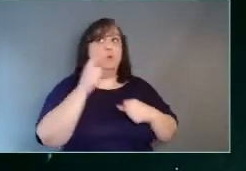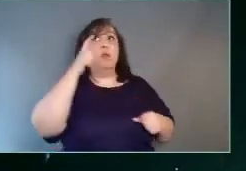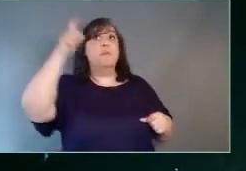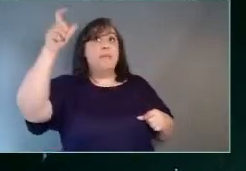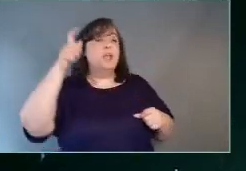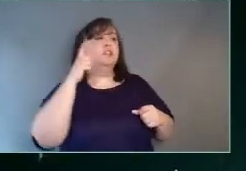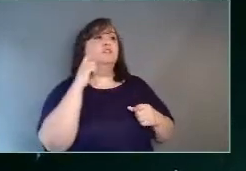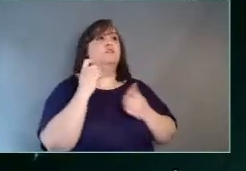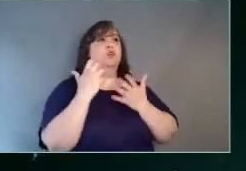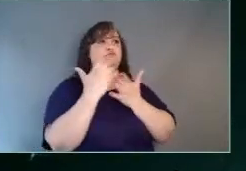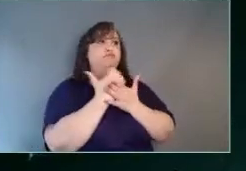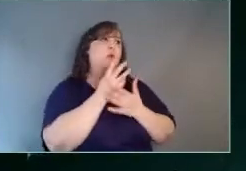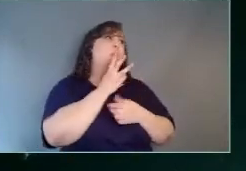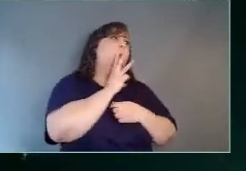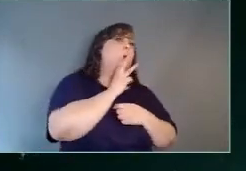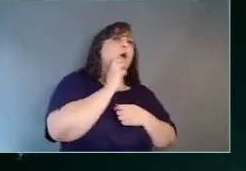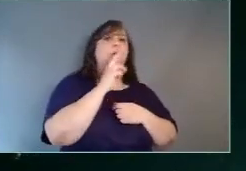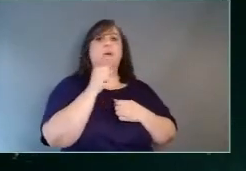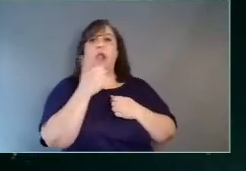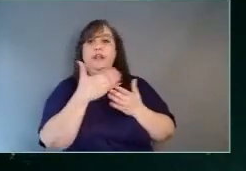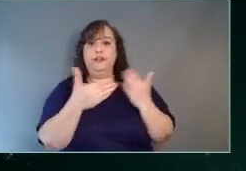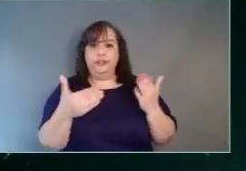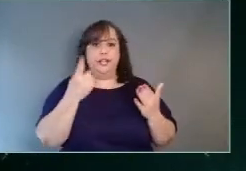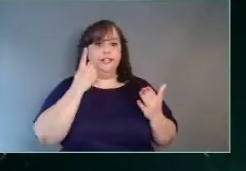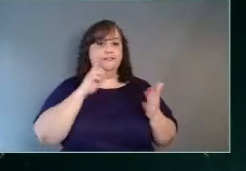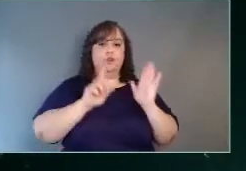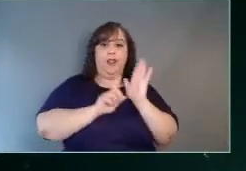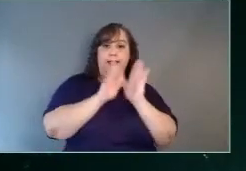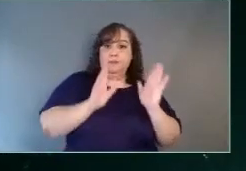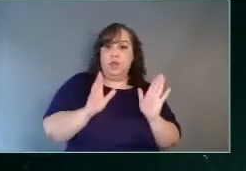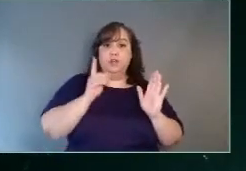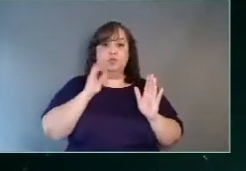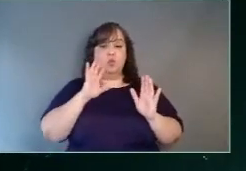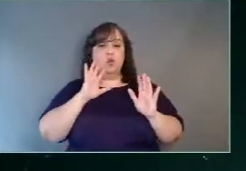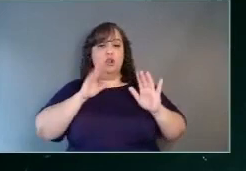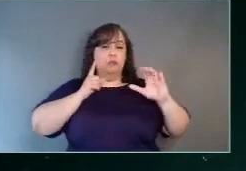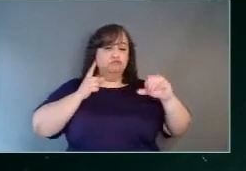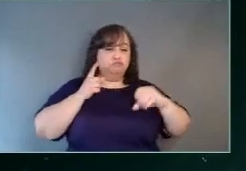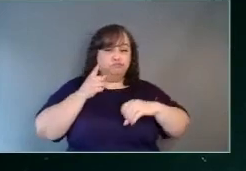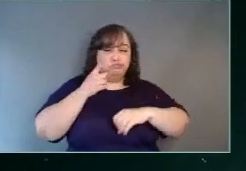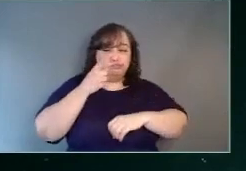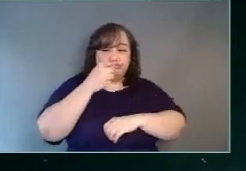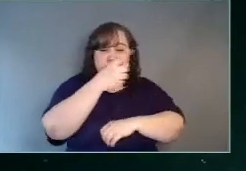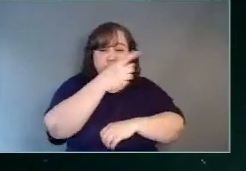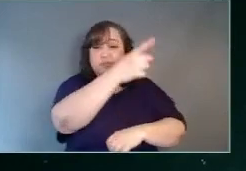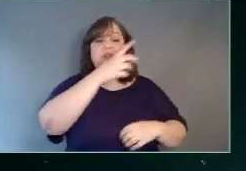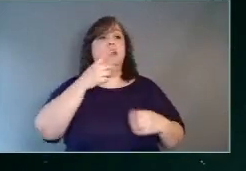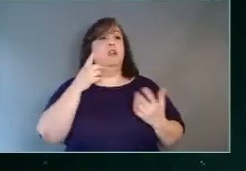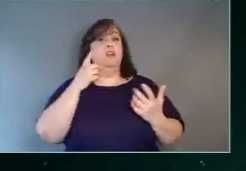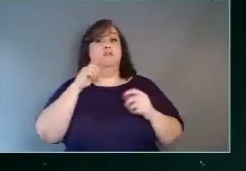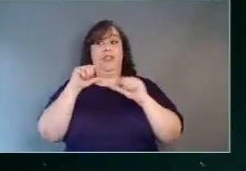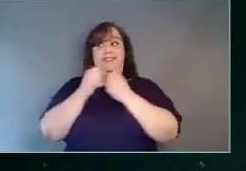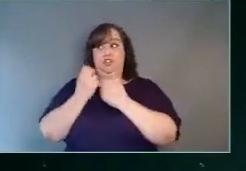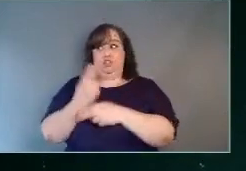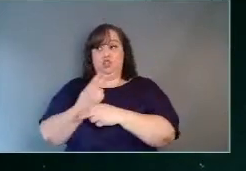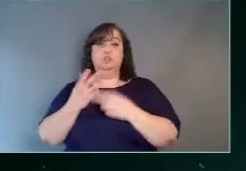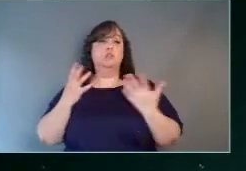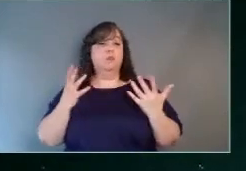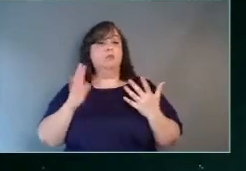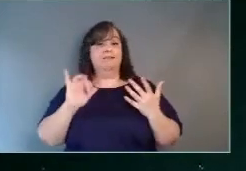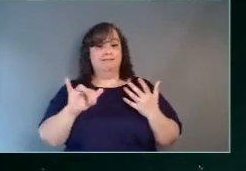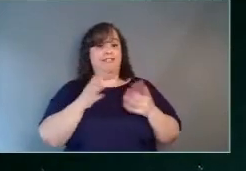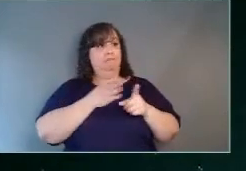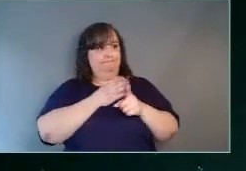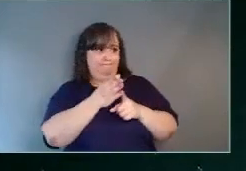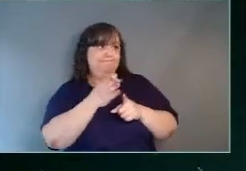resources like water or other things for astronauts or space exploration agencies to use. So it's an area of active work where